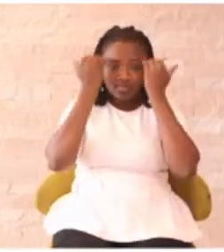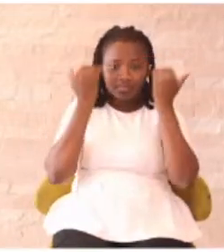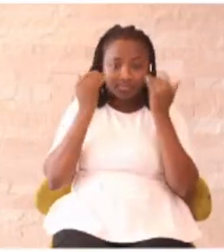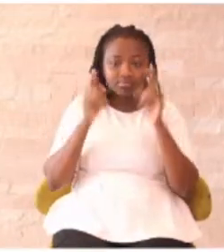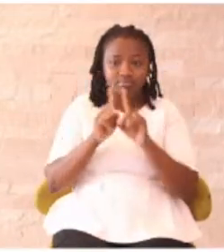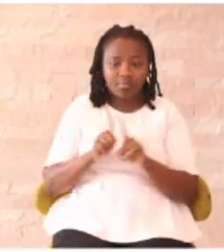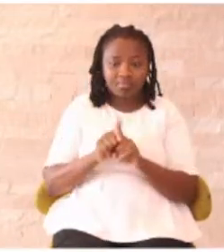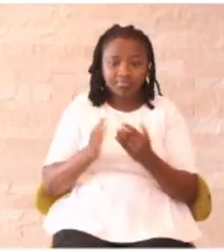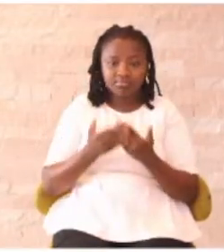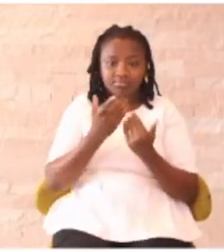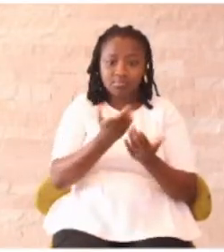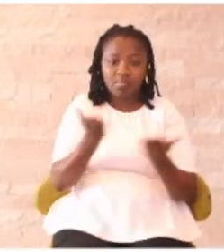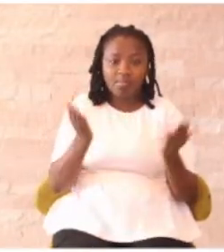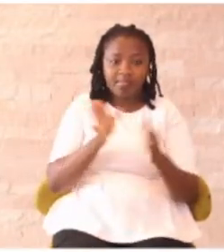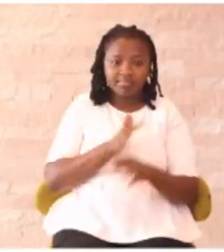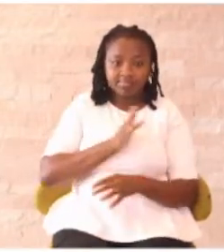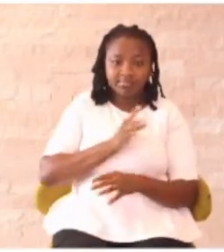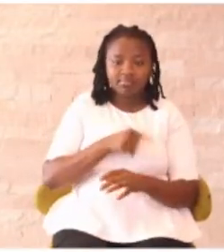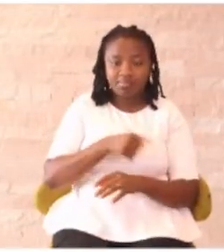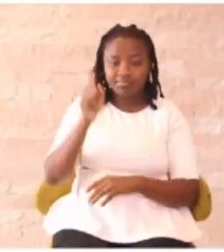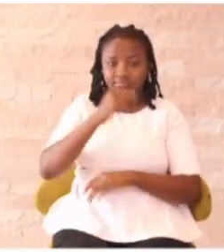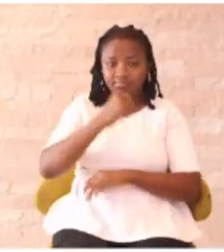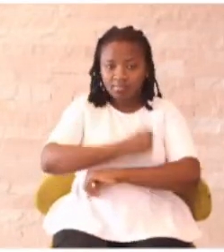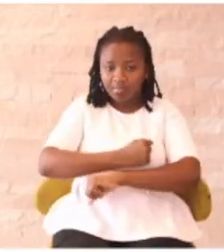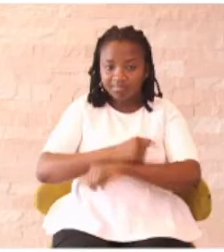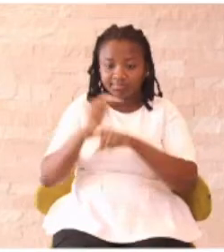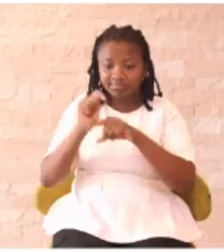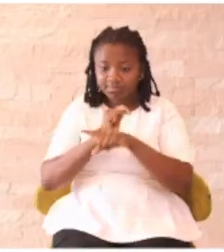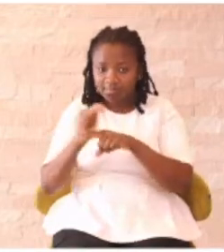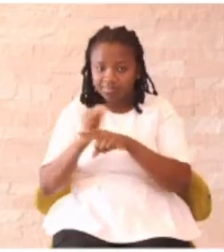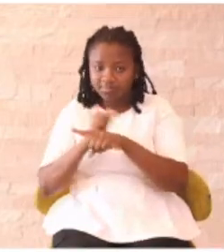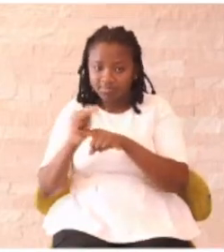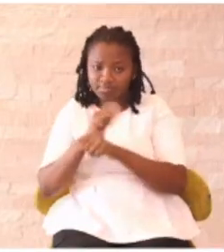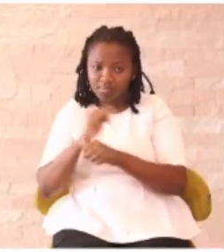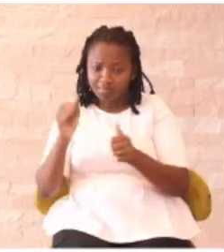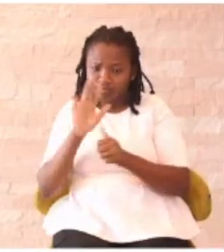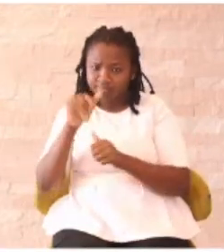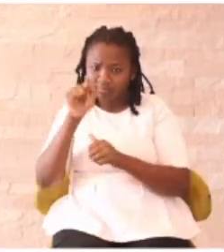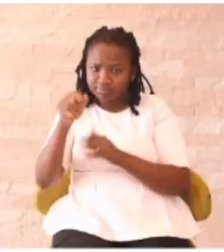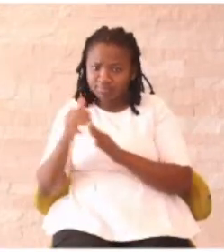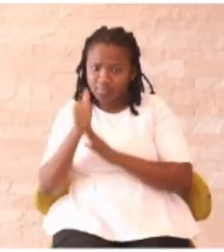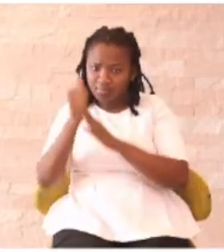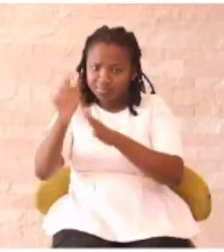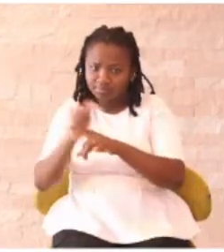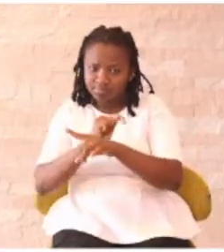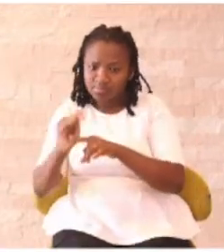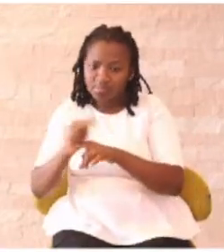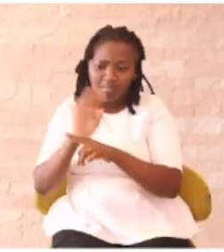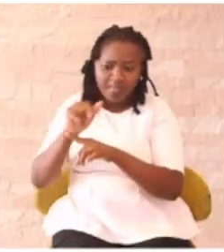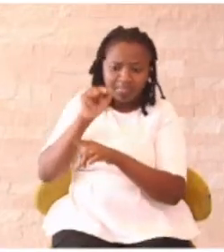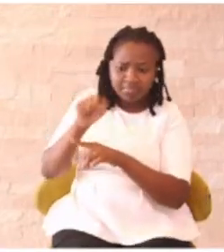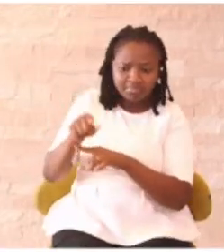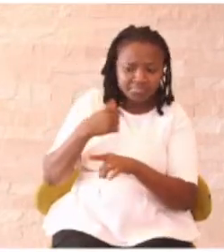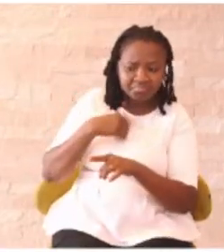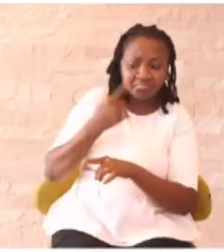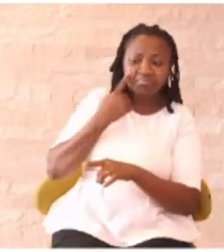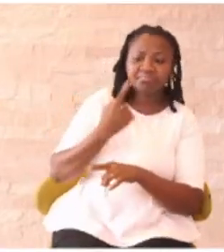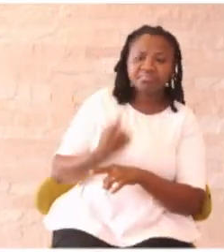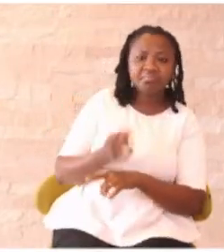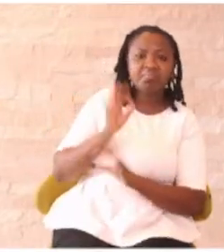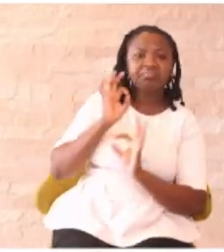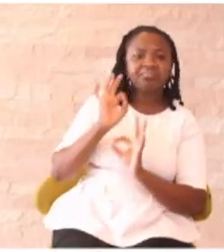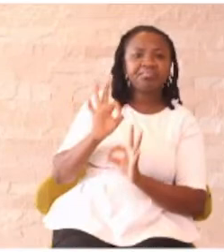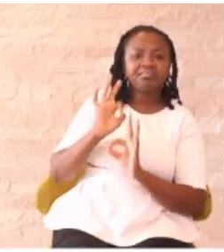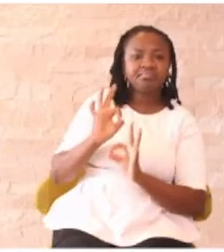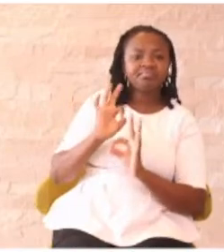training was not the end. We are starting to realize fruits from this engagement. We are seeing that